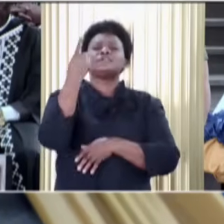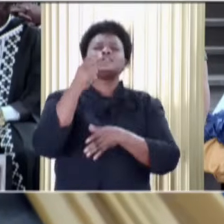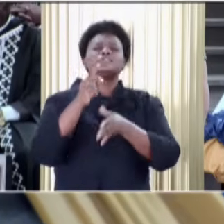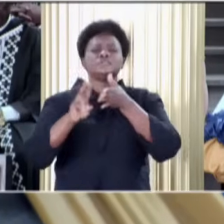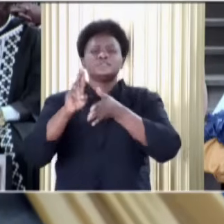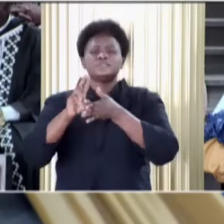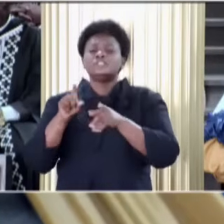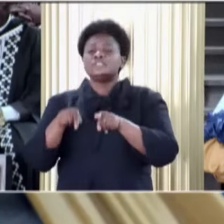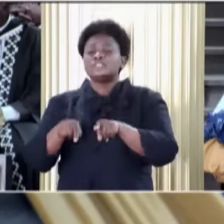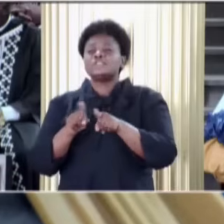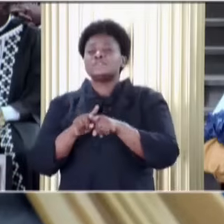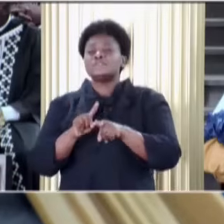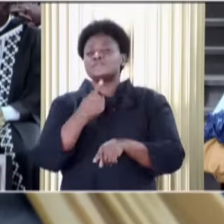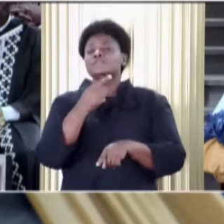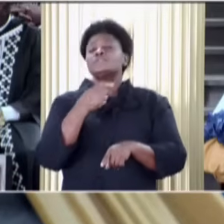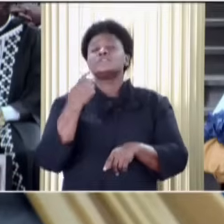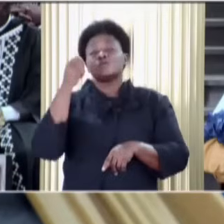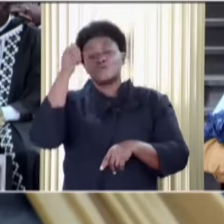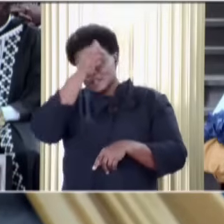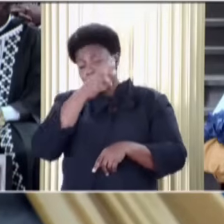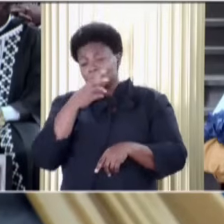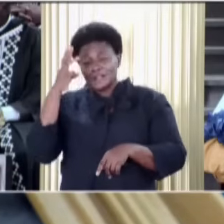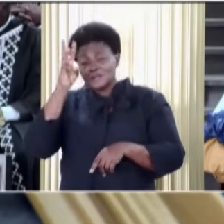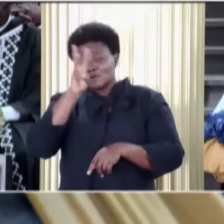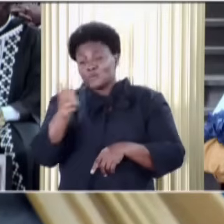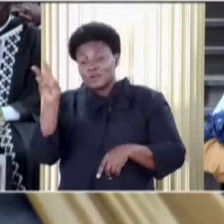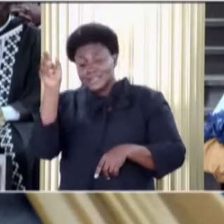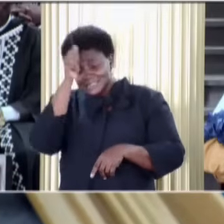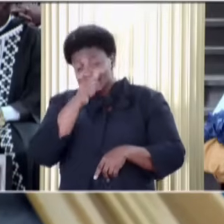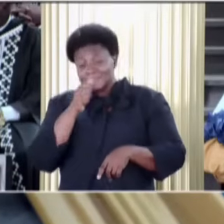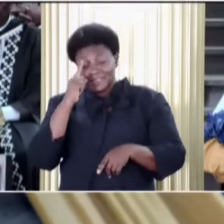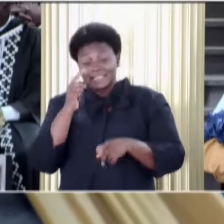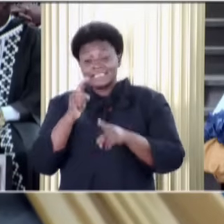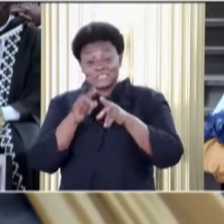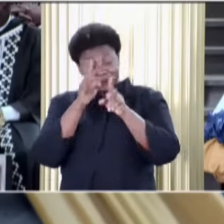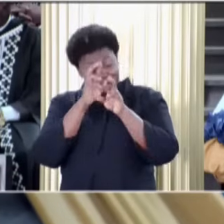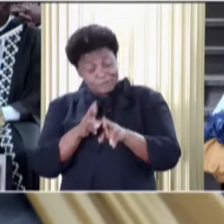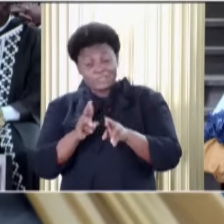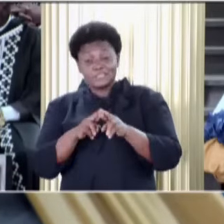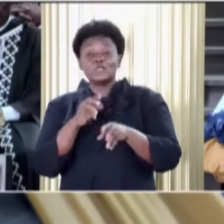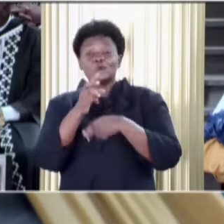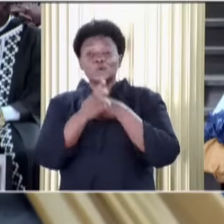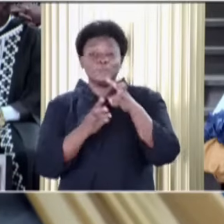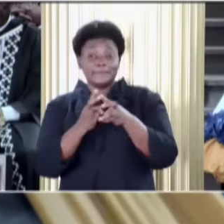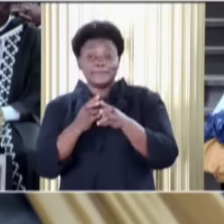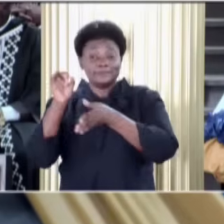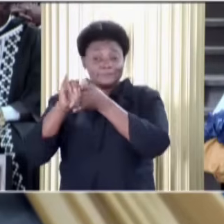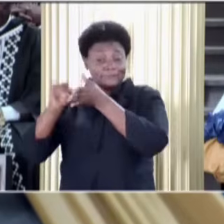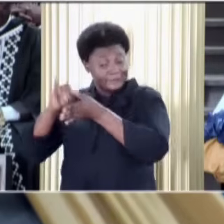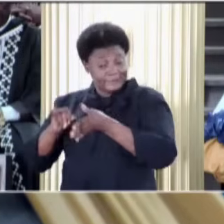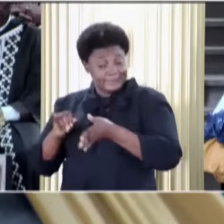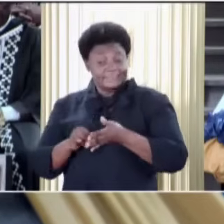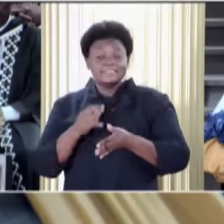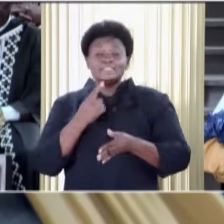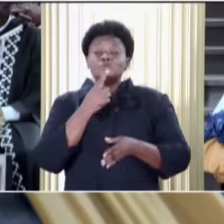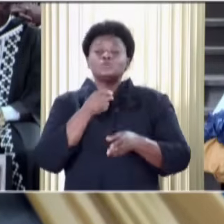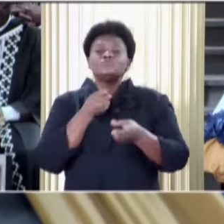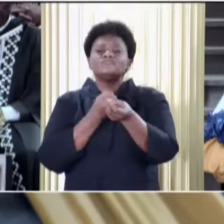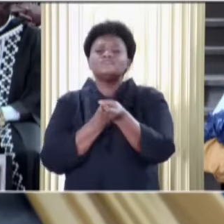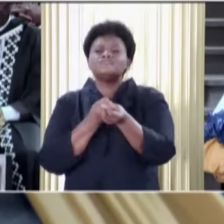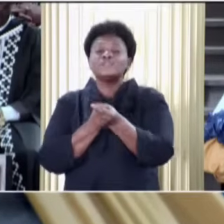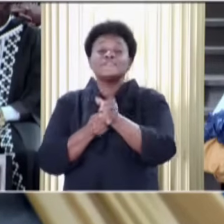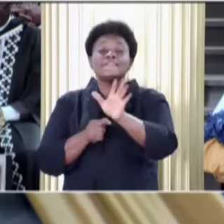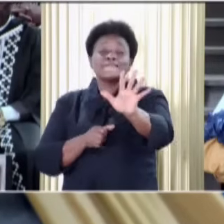West Africa, and a respected global institution. Our work remains anchored in our 5